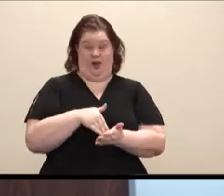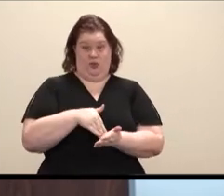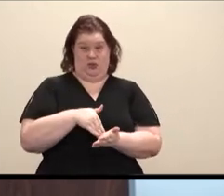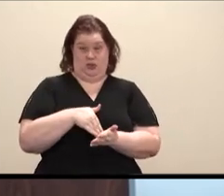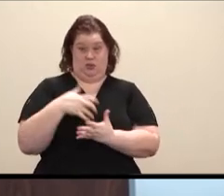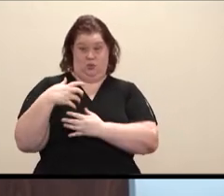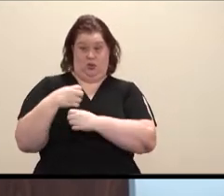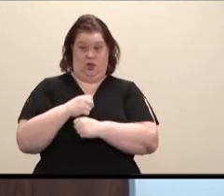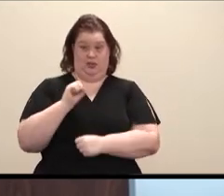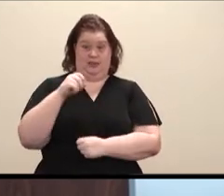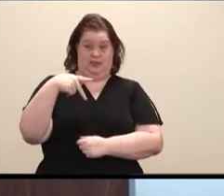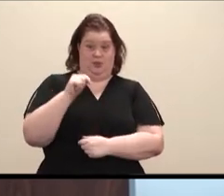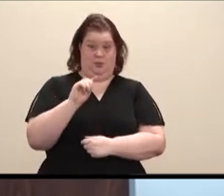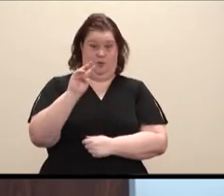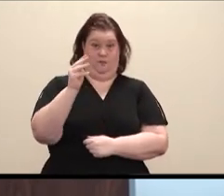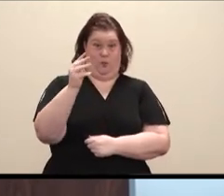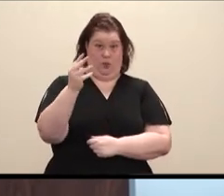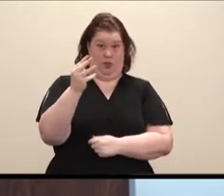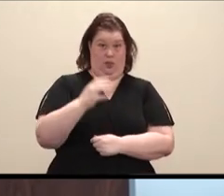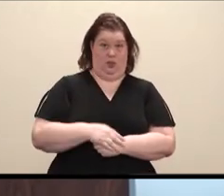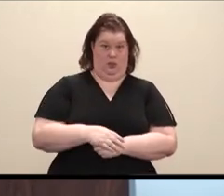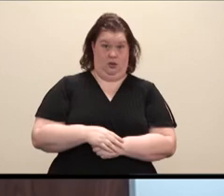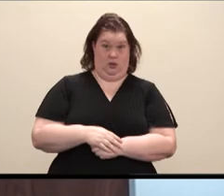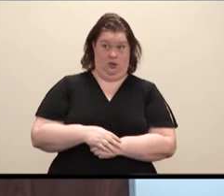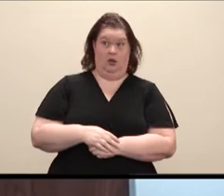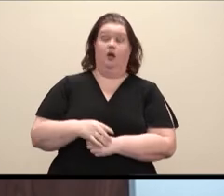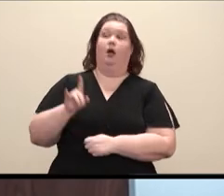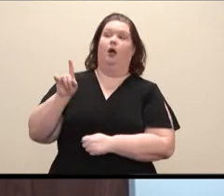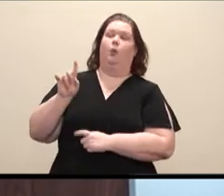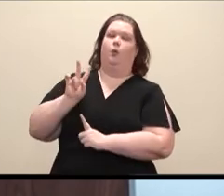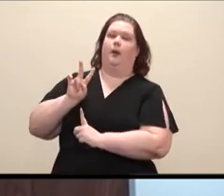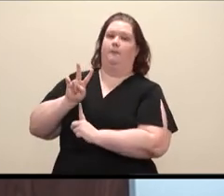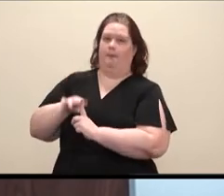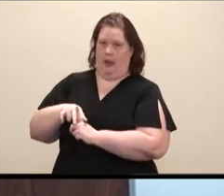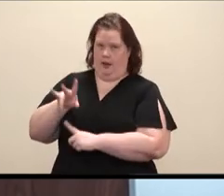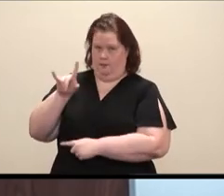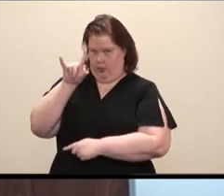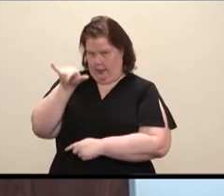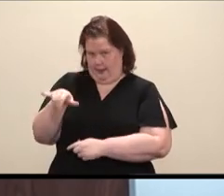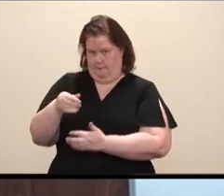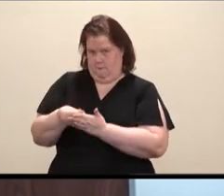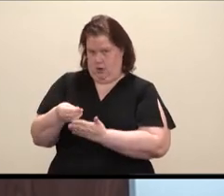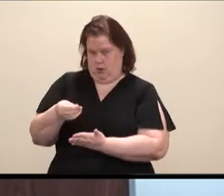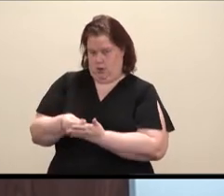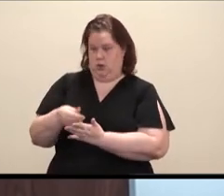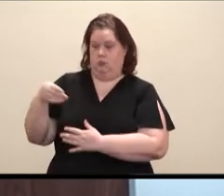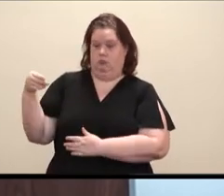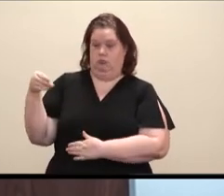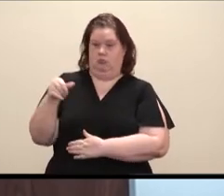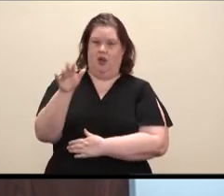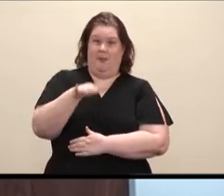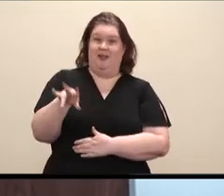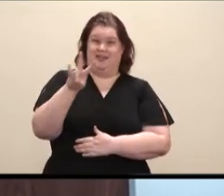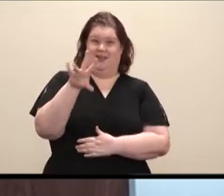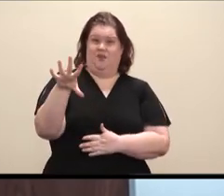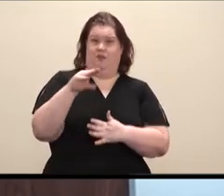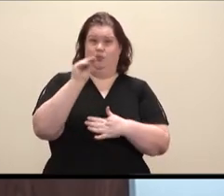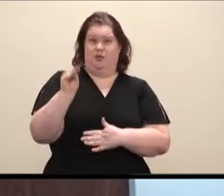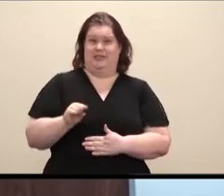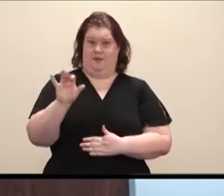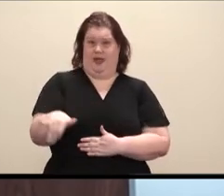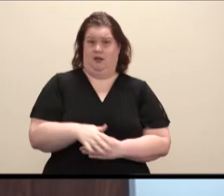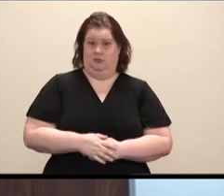on September 4th, we applied for those funds, and they will fund about 75% of